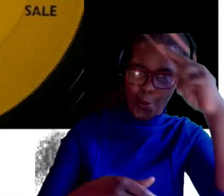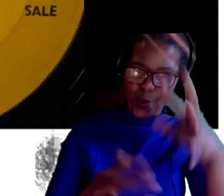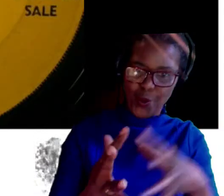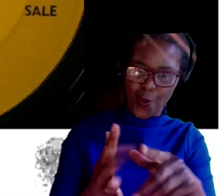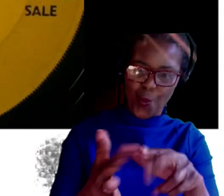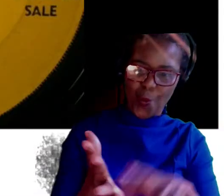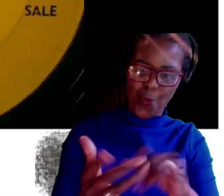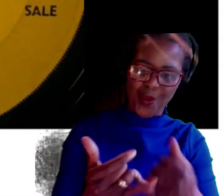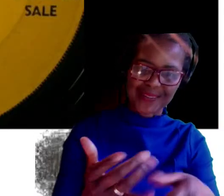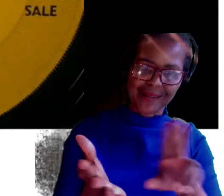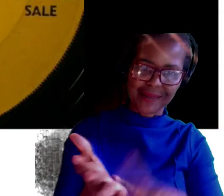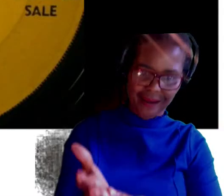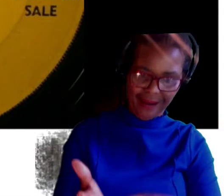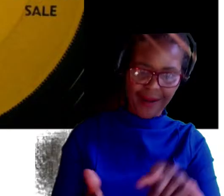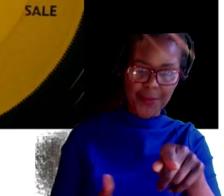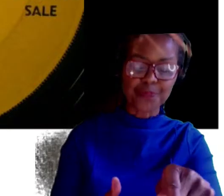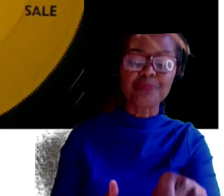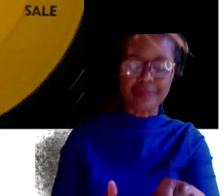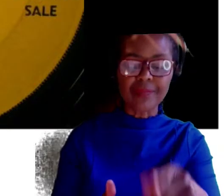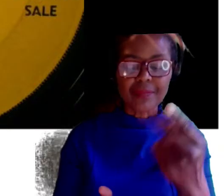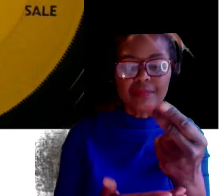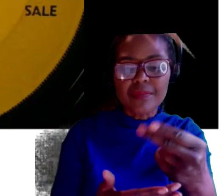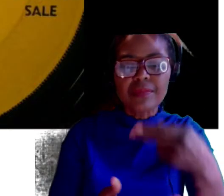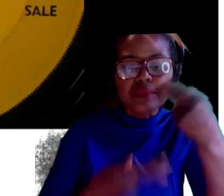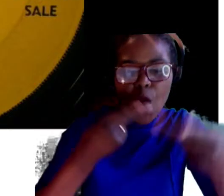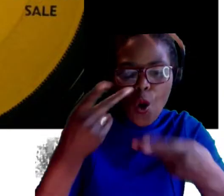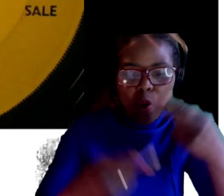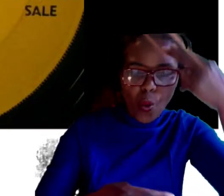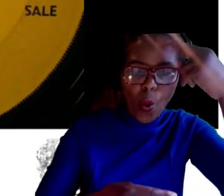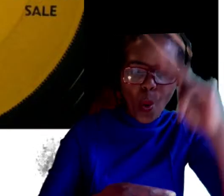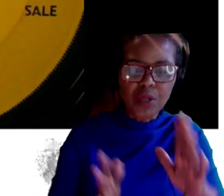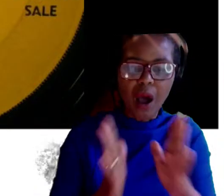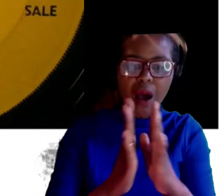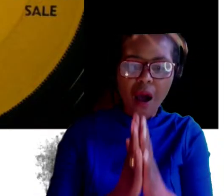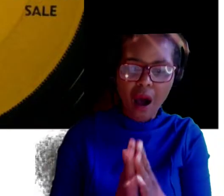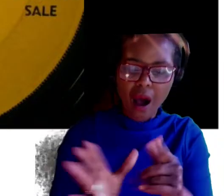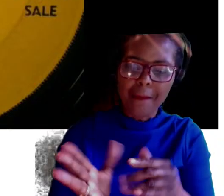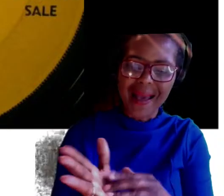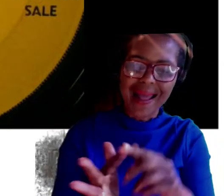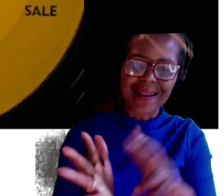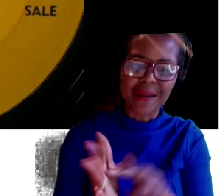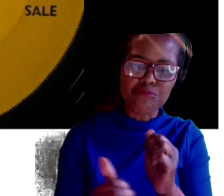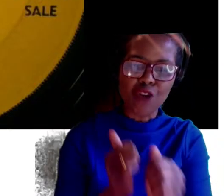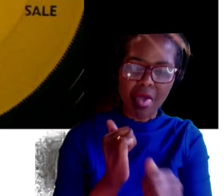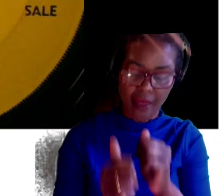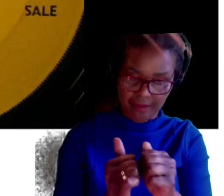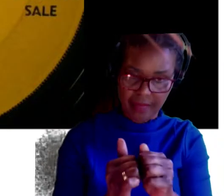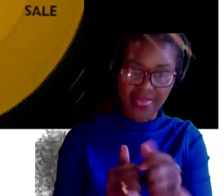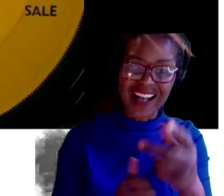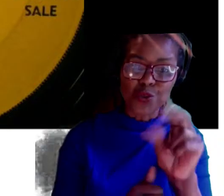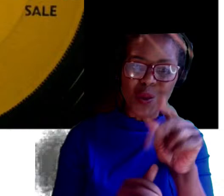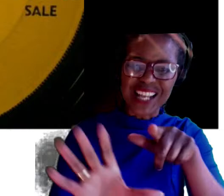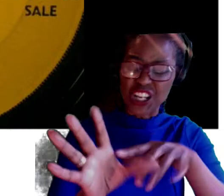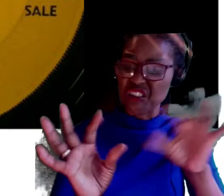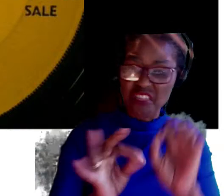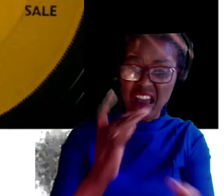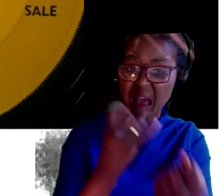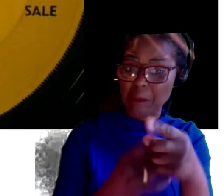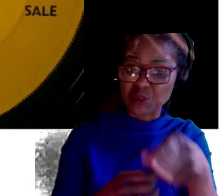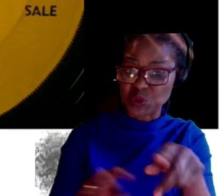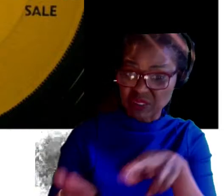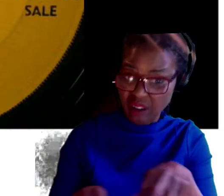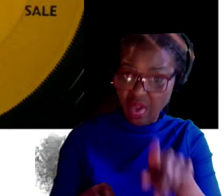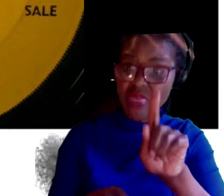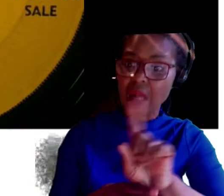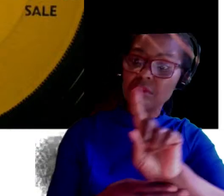Brother. For almost 20 years, very little happens to this song until in 1986, a drum break from it, played